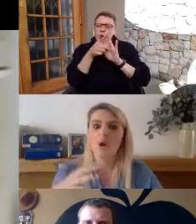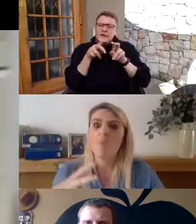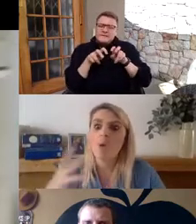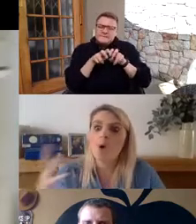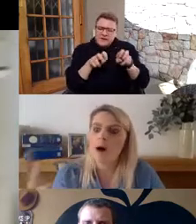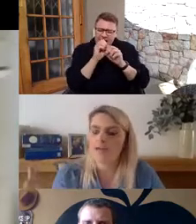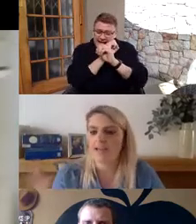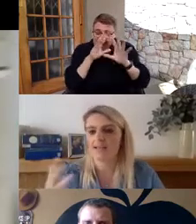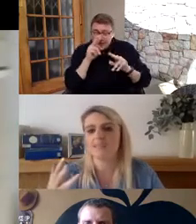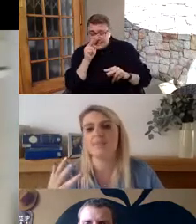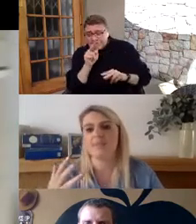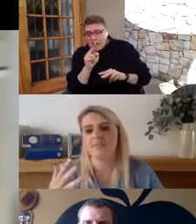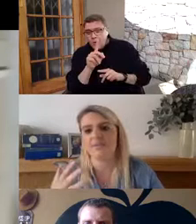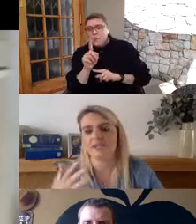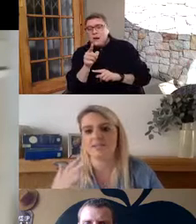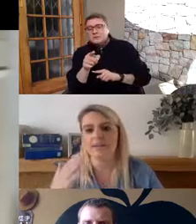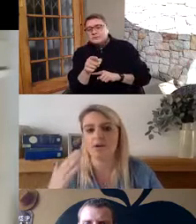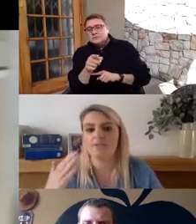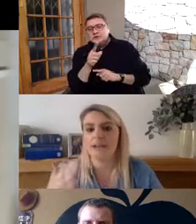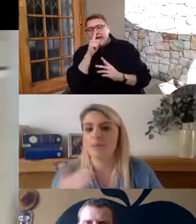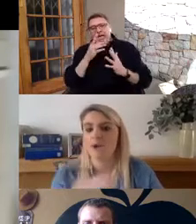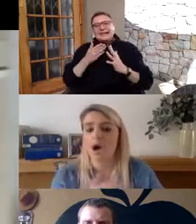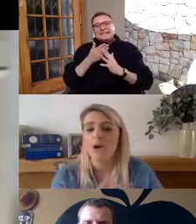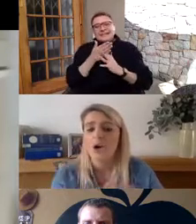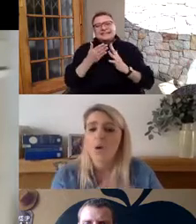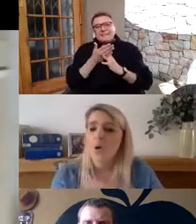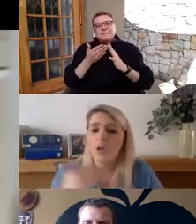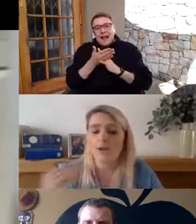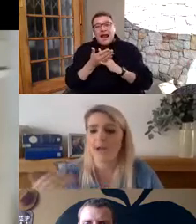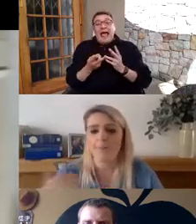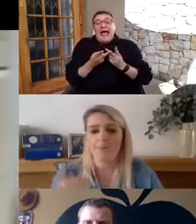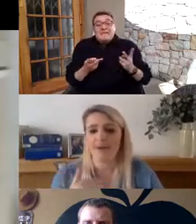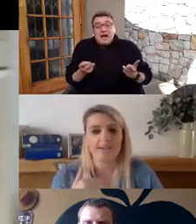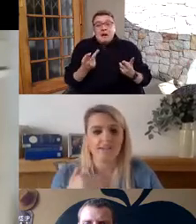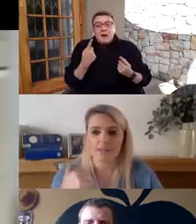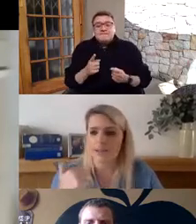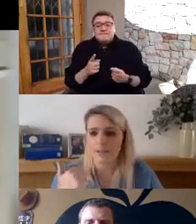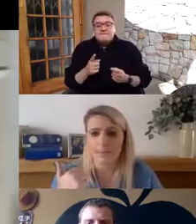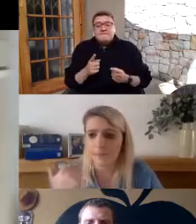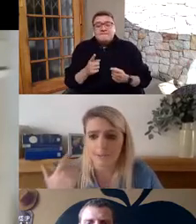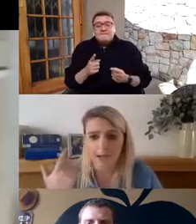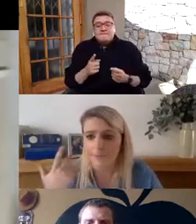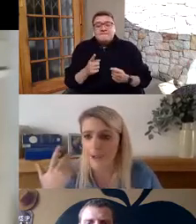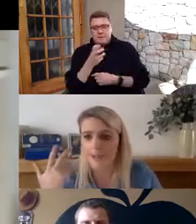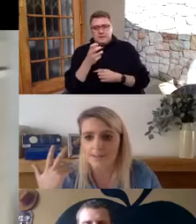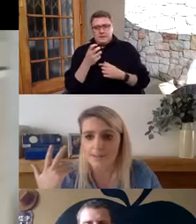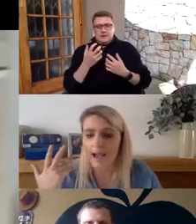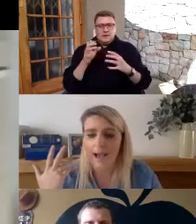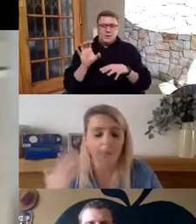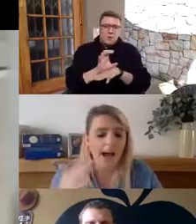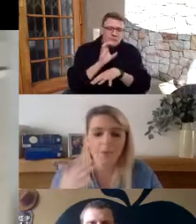into more of the accessibility features that are available on all of Apple's devices, including MacBooks,